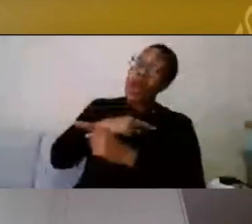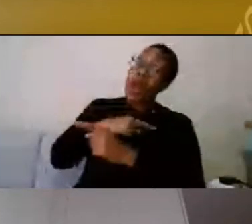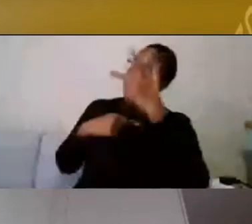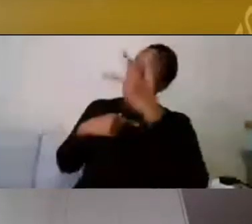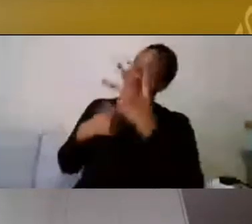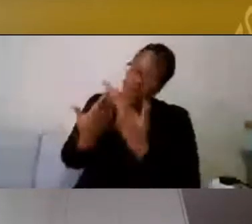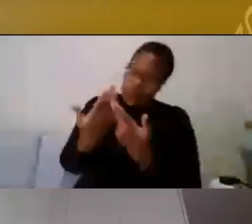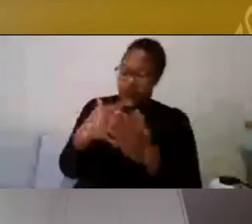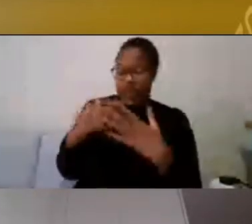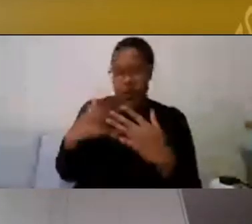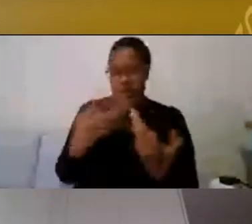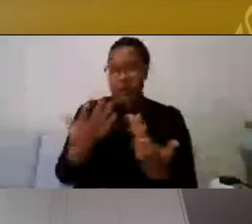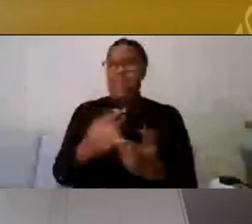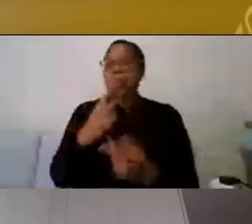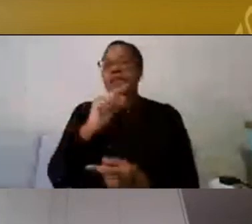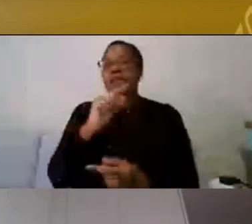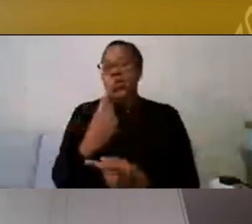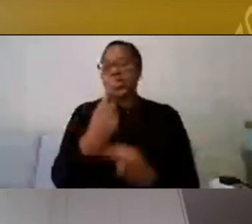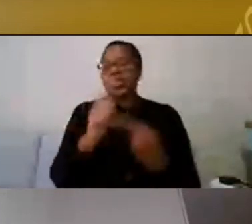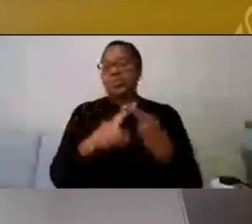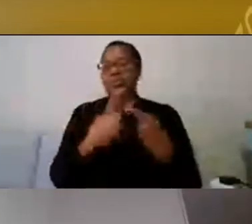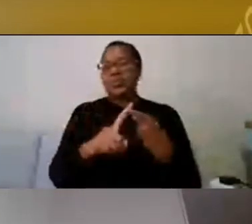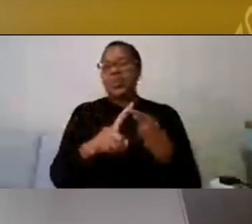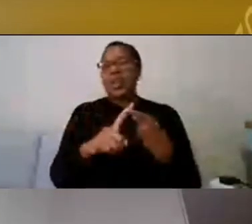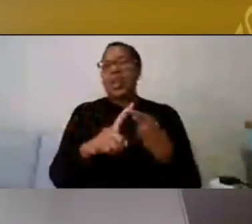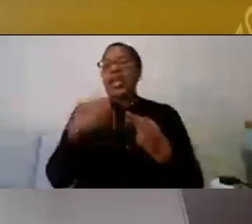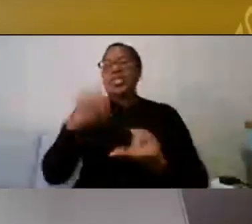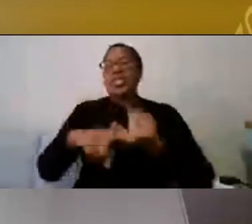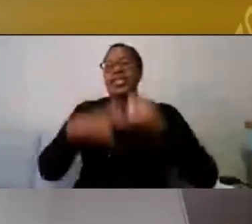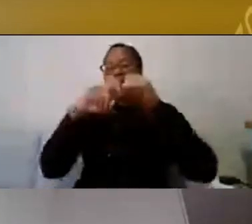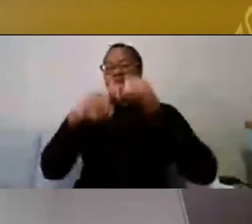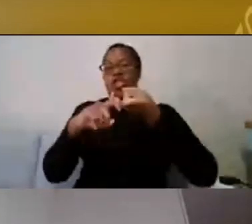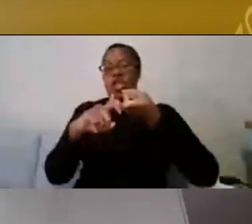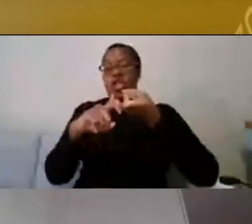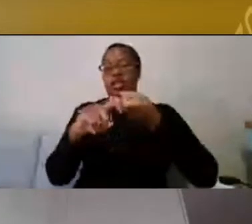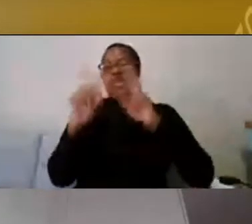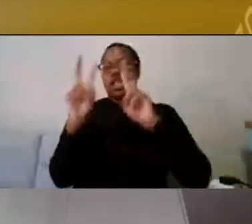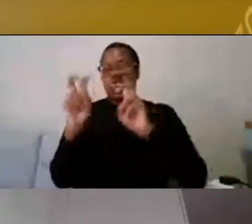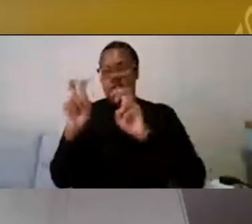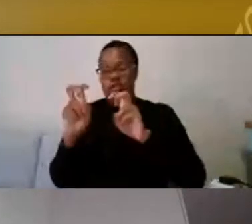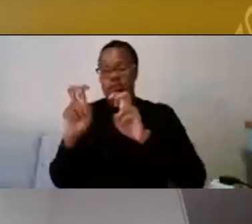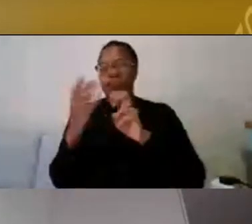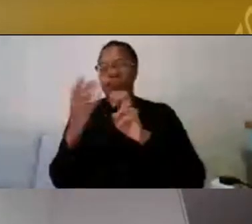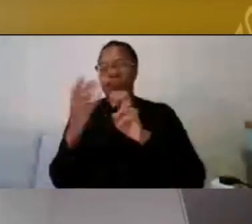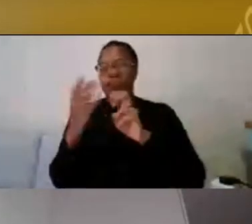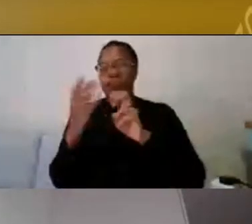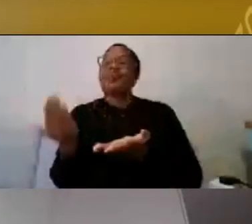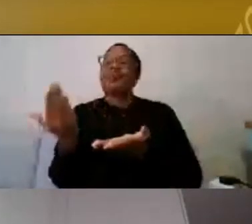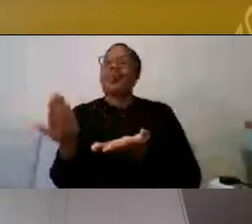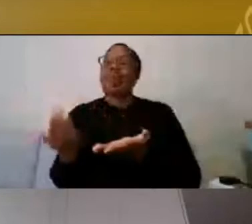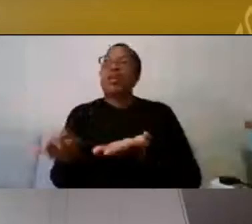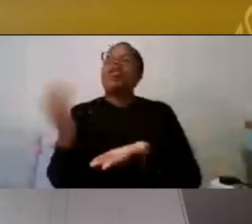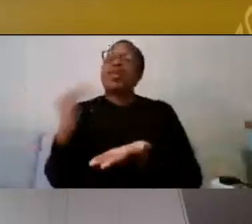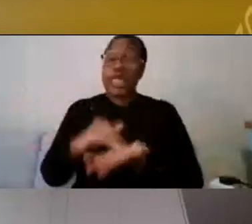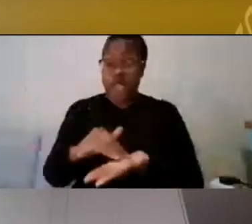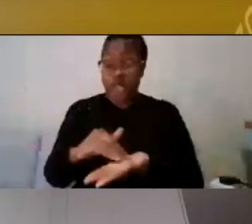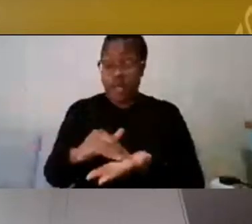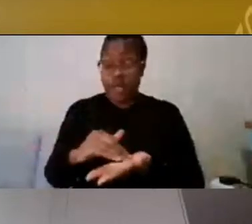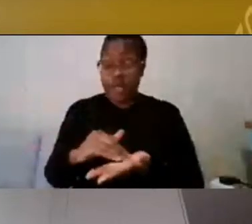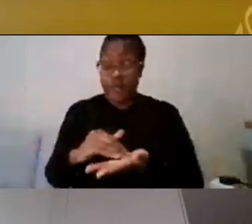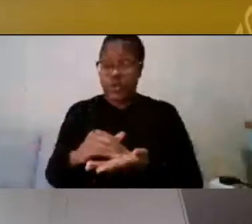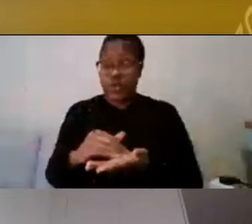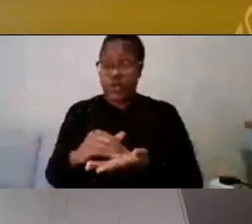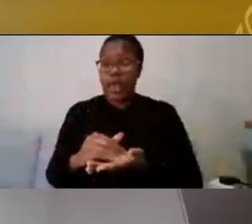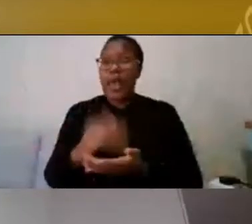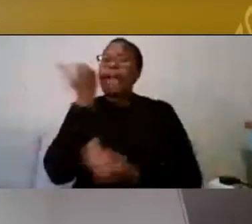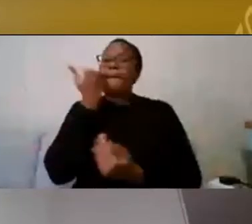But look, just firstly on the suspensions issue, just to reiterate that magistrates and